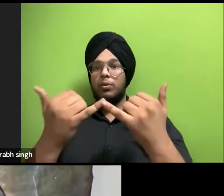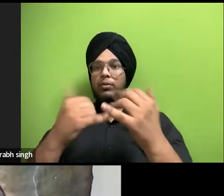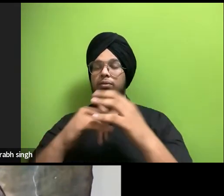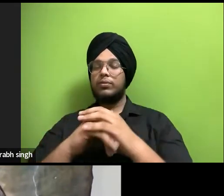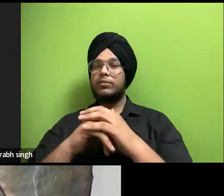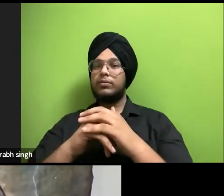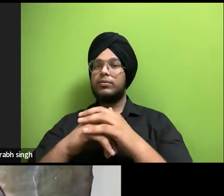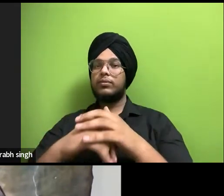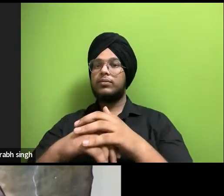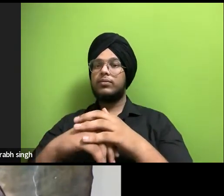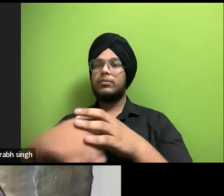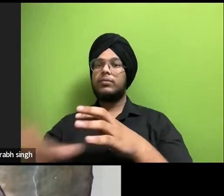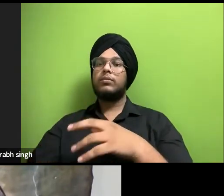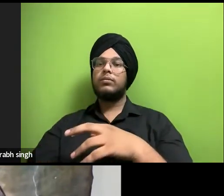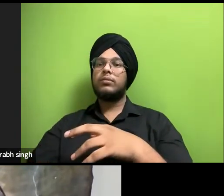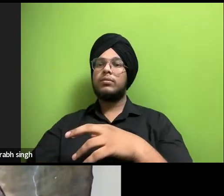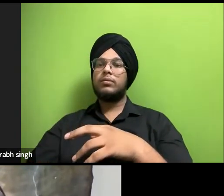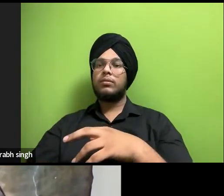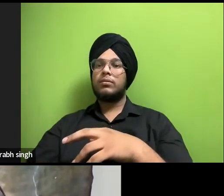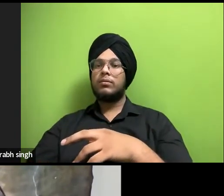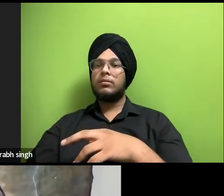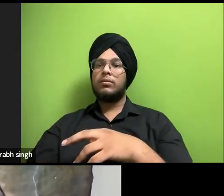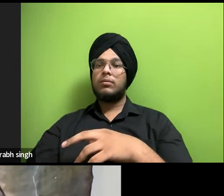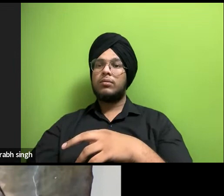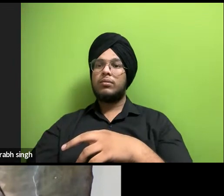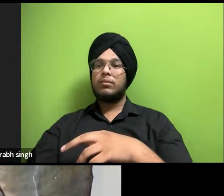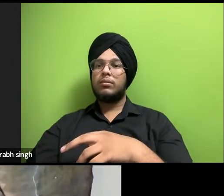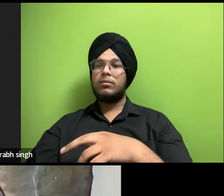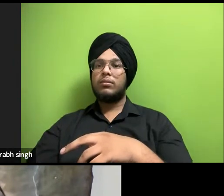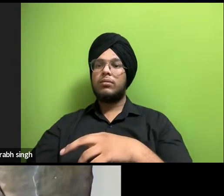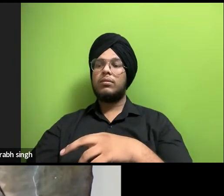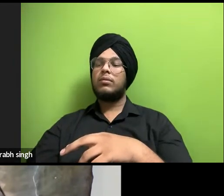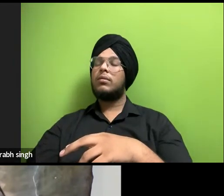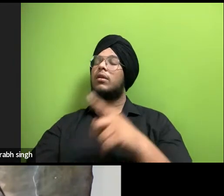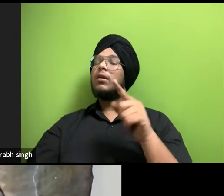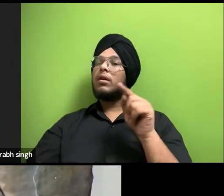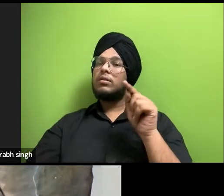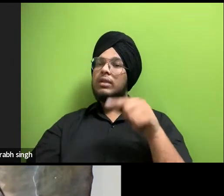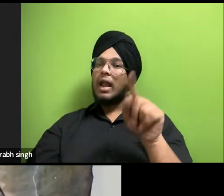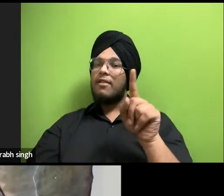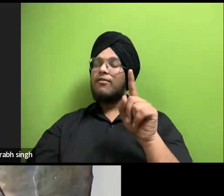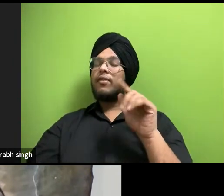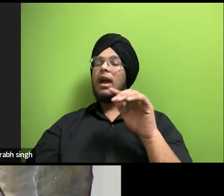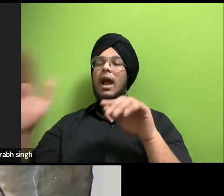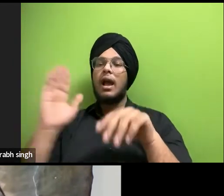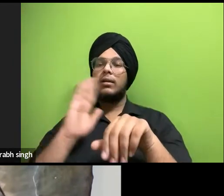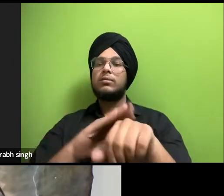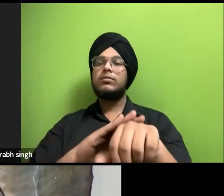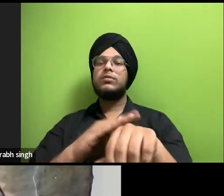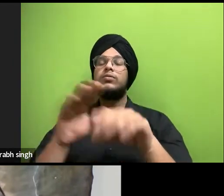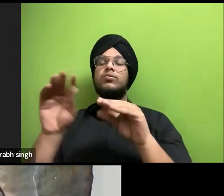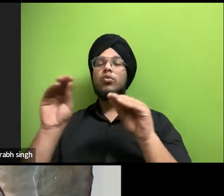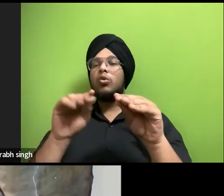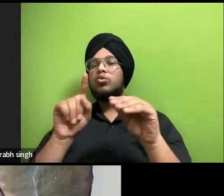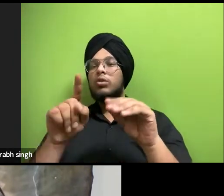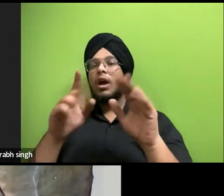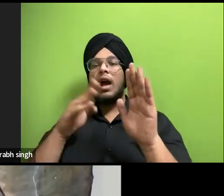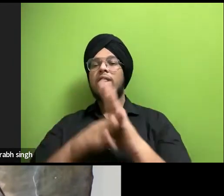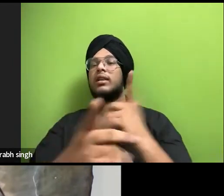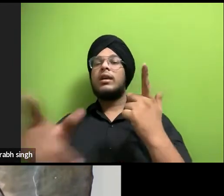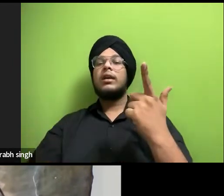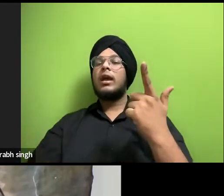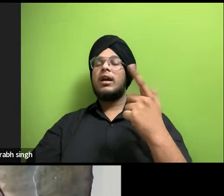So what has this rich tapestry of experiences brought to you, both as